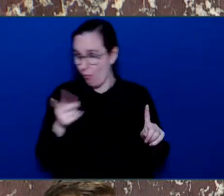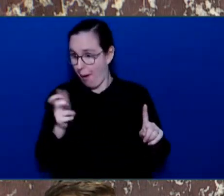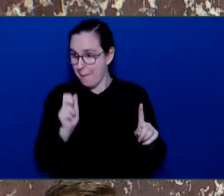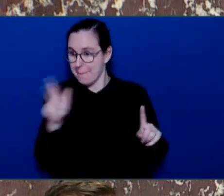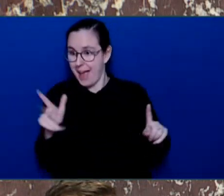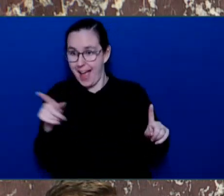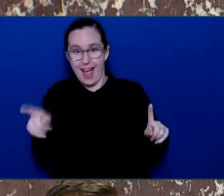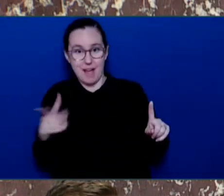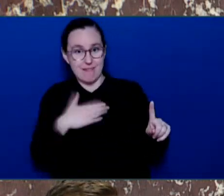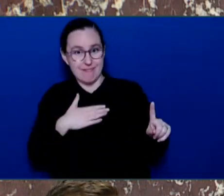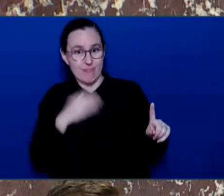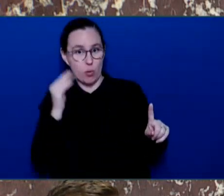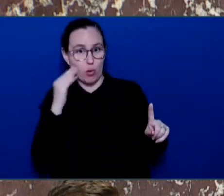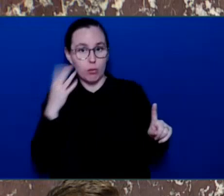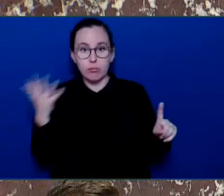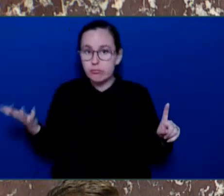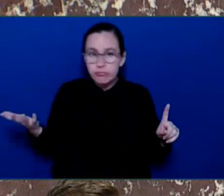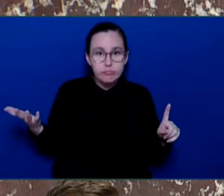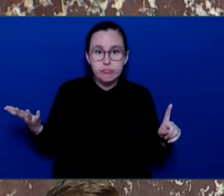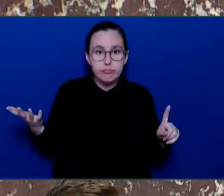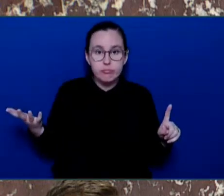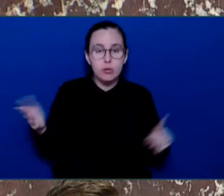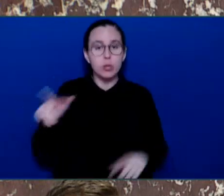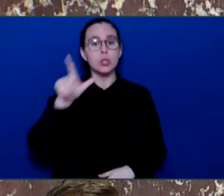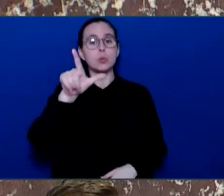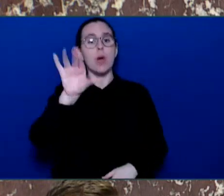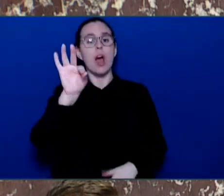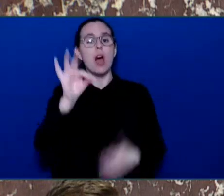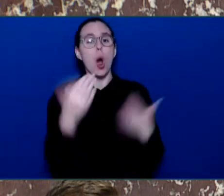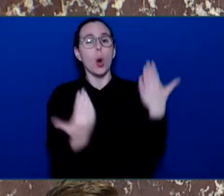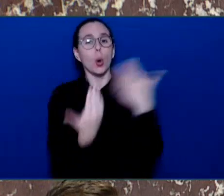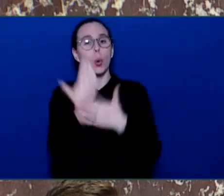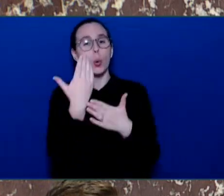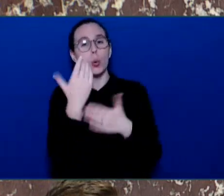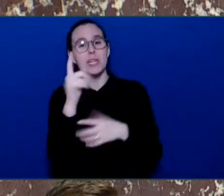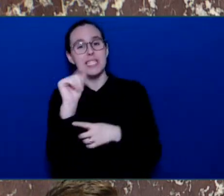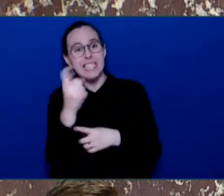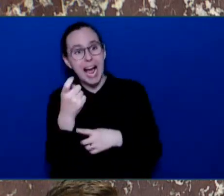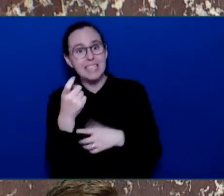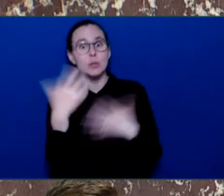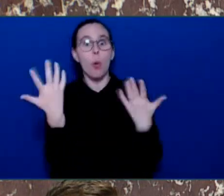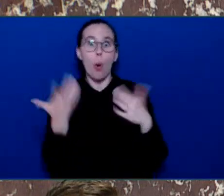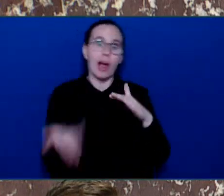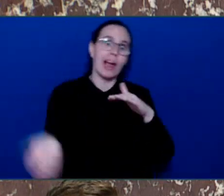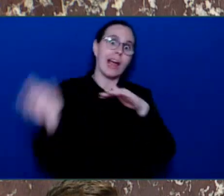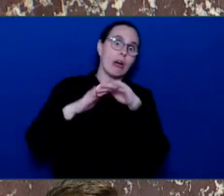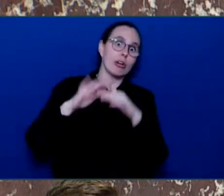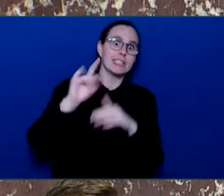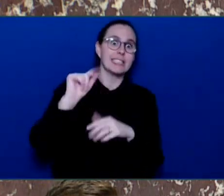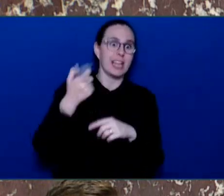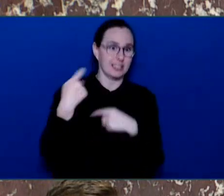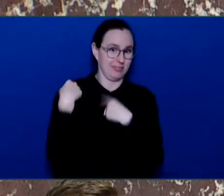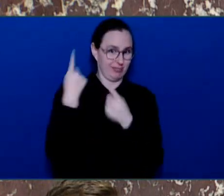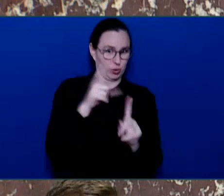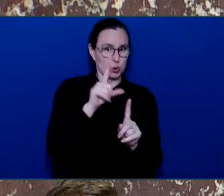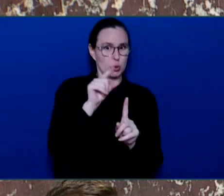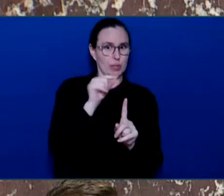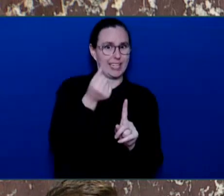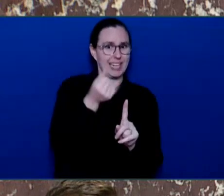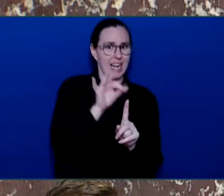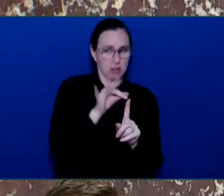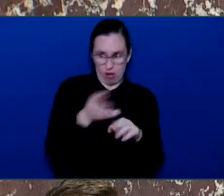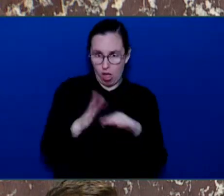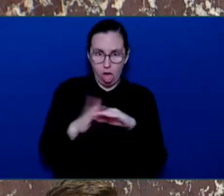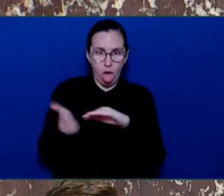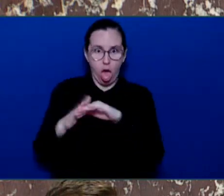doubled the debt in 6 years and racked up the largest inflationary deficit in BC's history. James puts it bluntly, and I say,